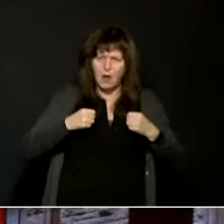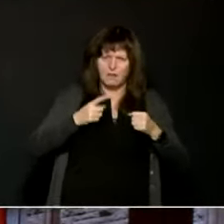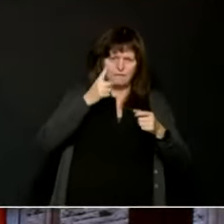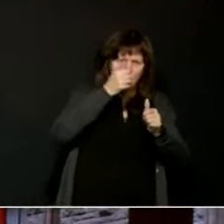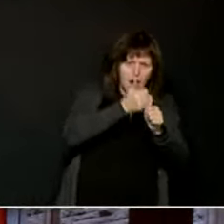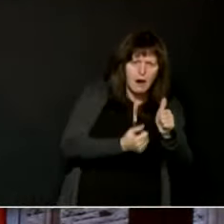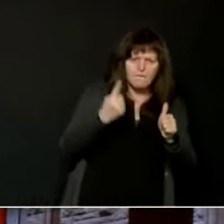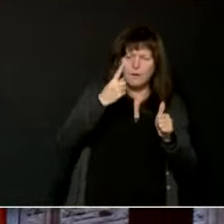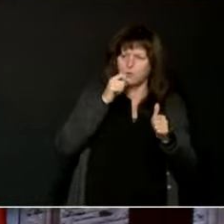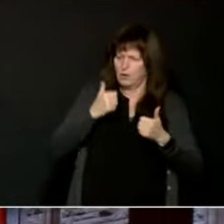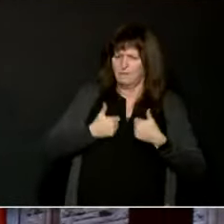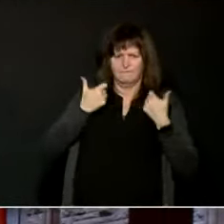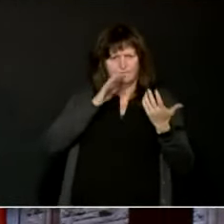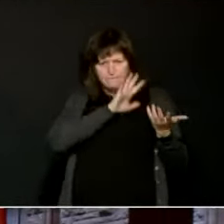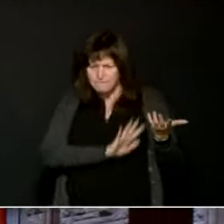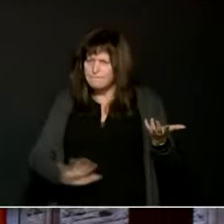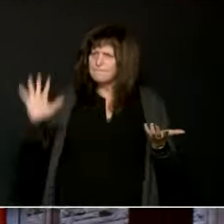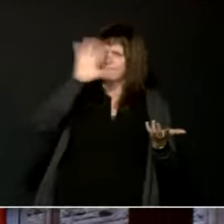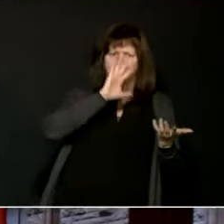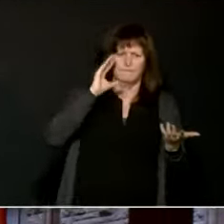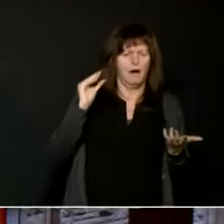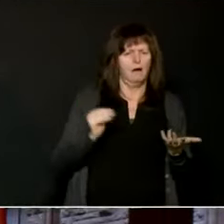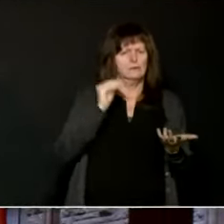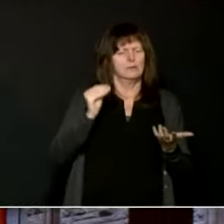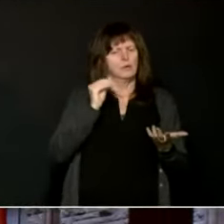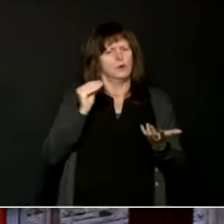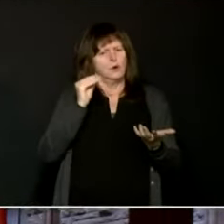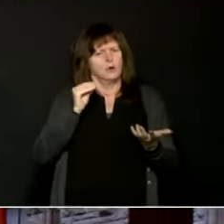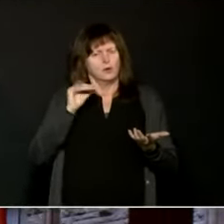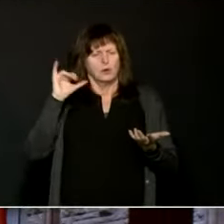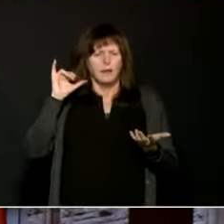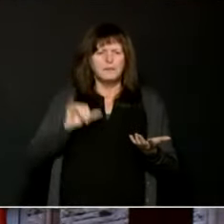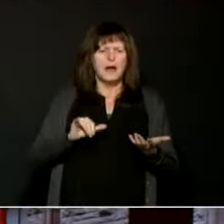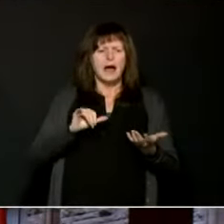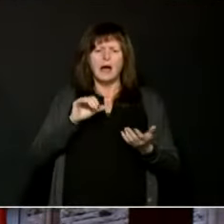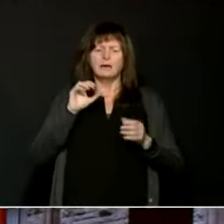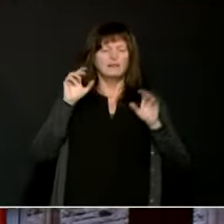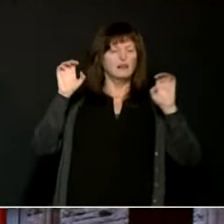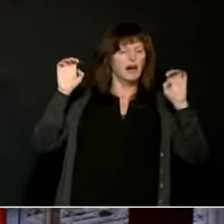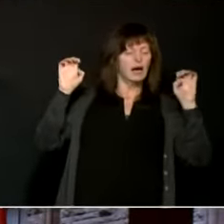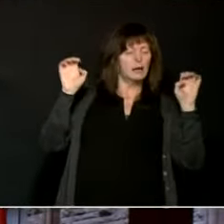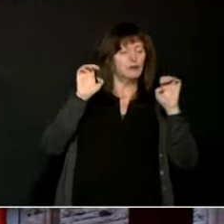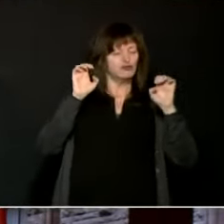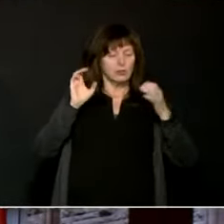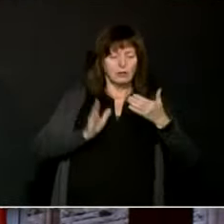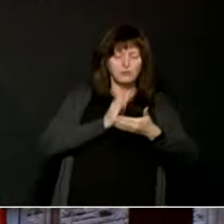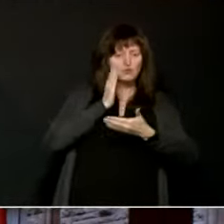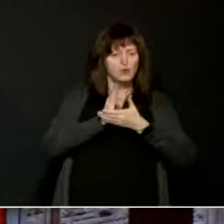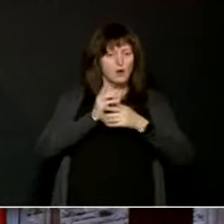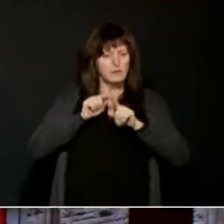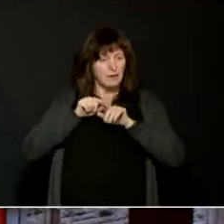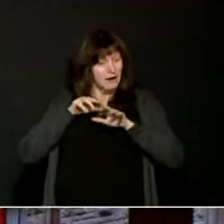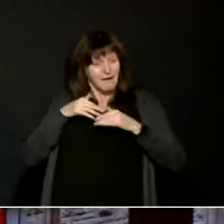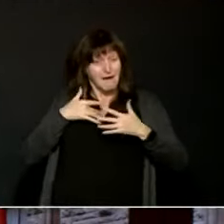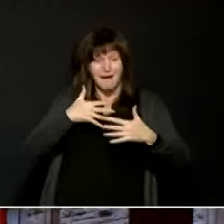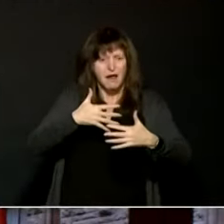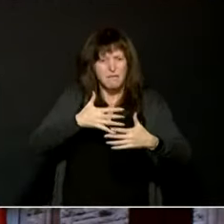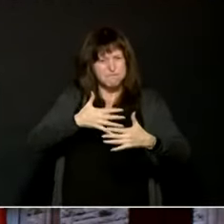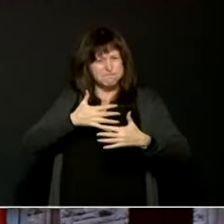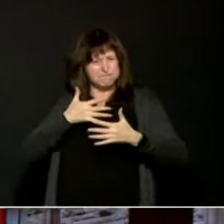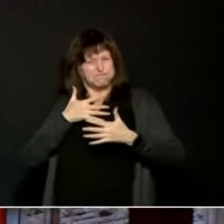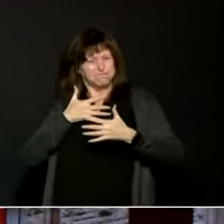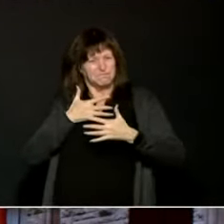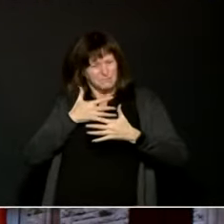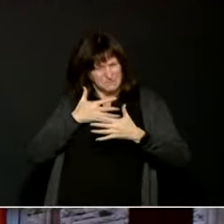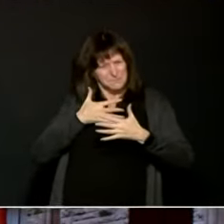the so-called emergency brake would be called more of a shutdown rather than a lockdown, and that would then even limit some of the things we've opened up on